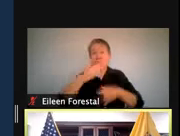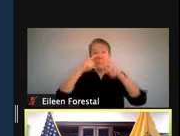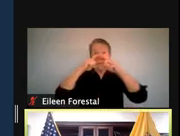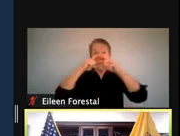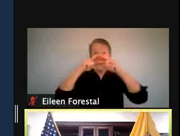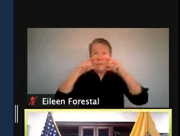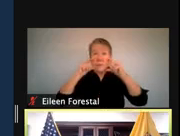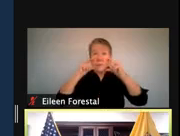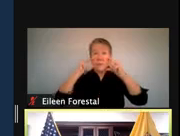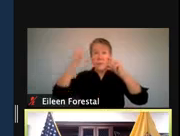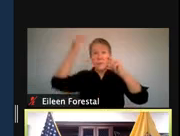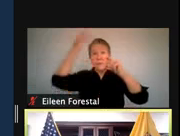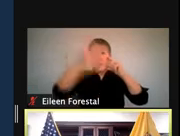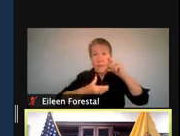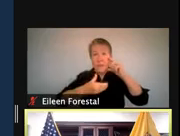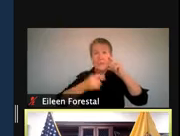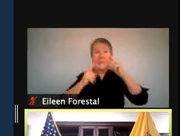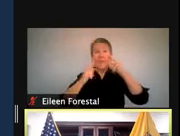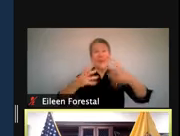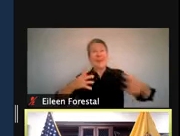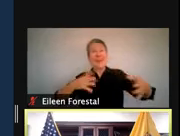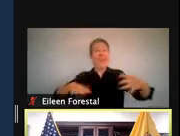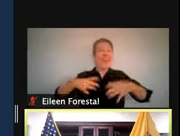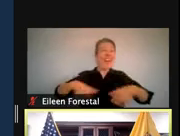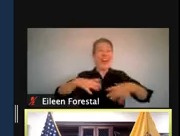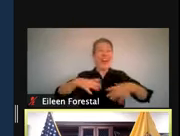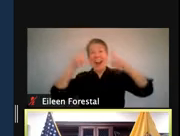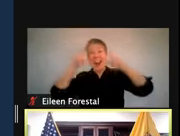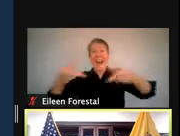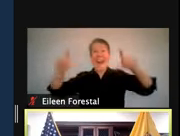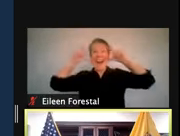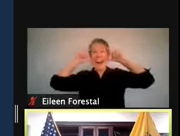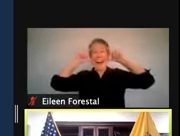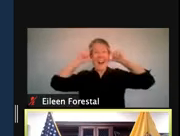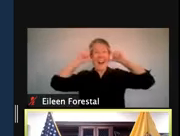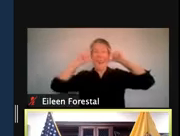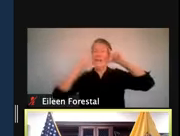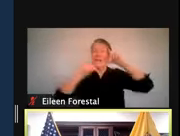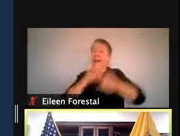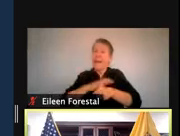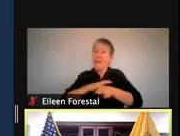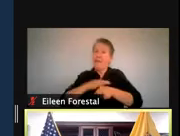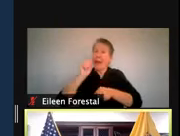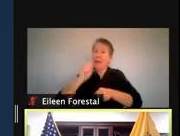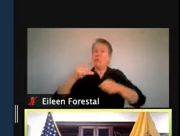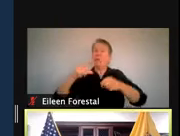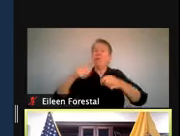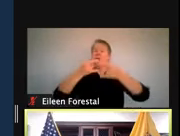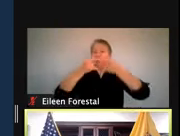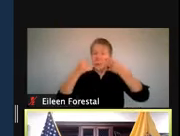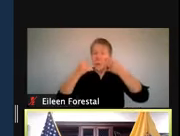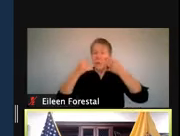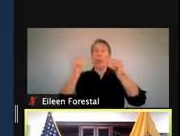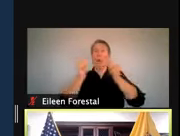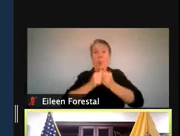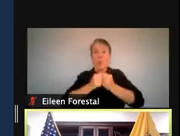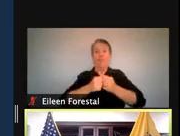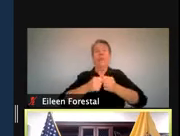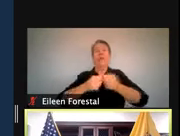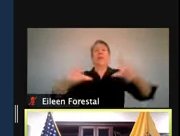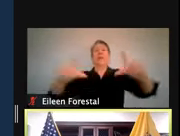count because it cannot provide the necessary level of protection. Secondly, if you're giving out treats to trick-or-treaters,